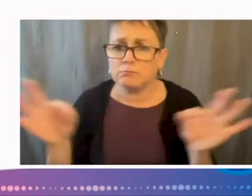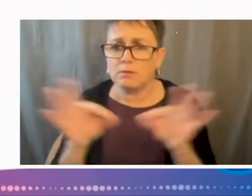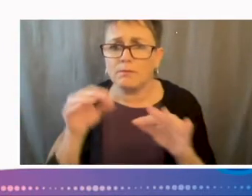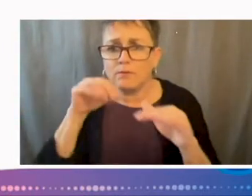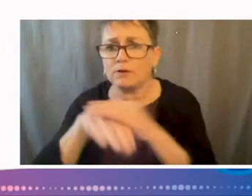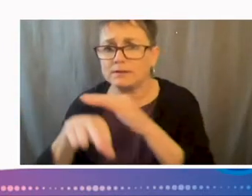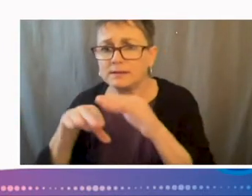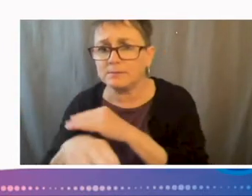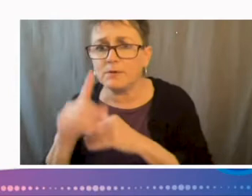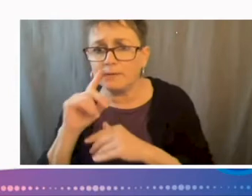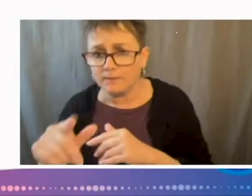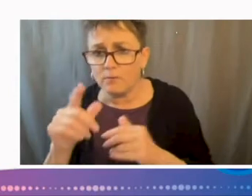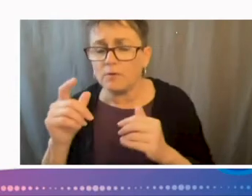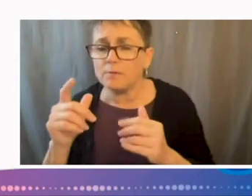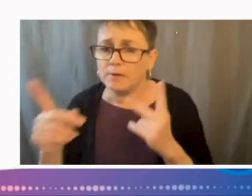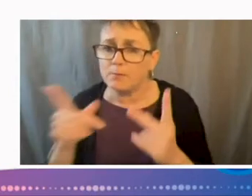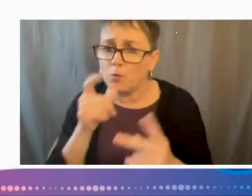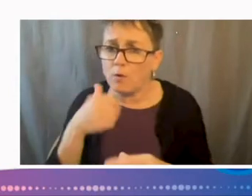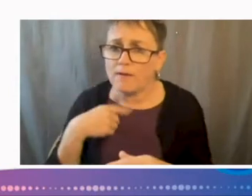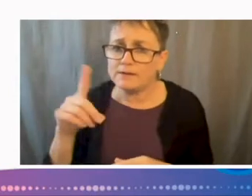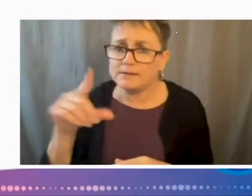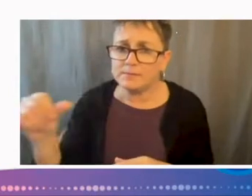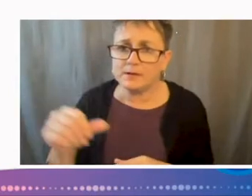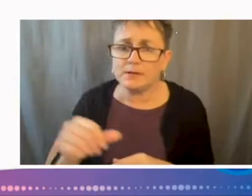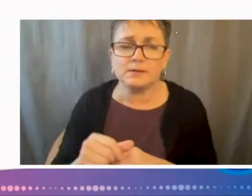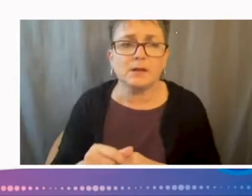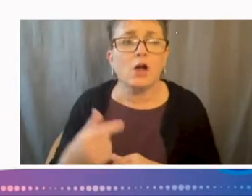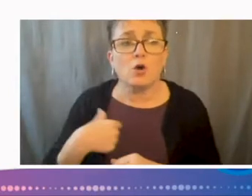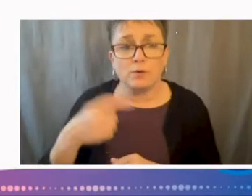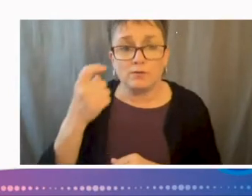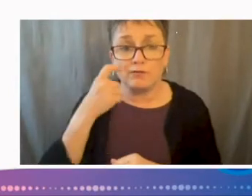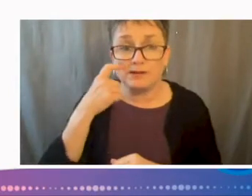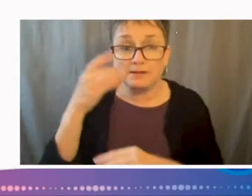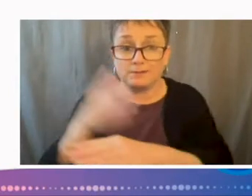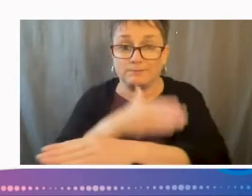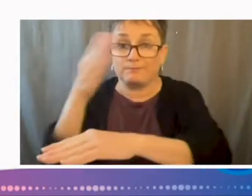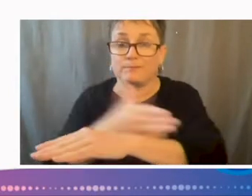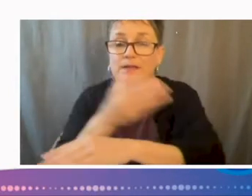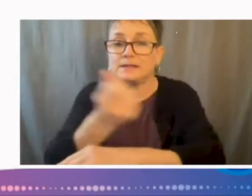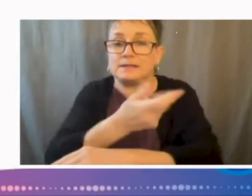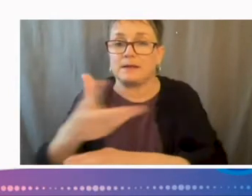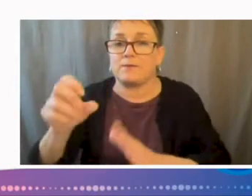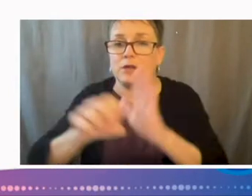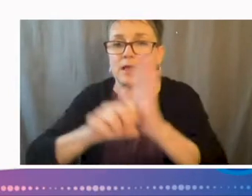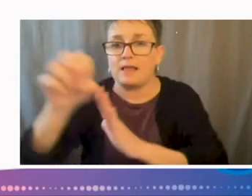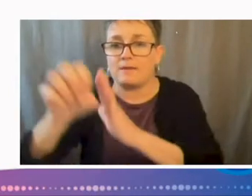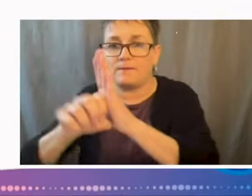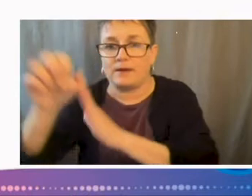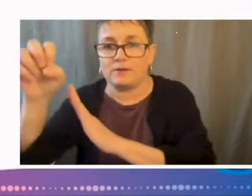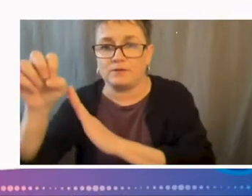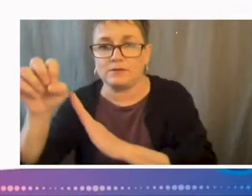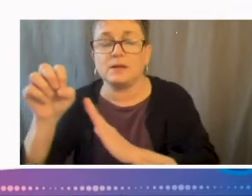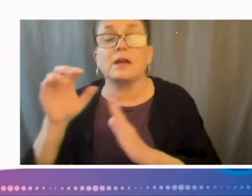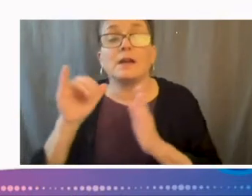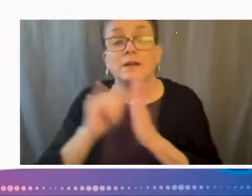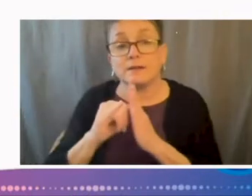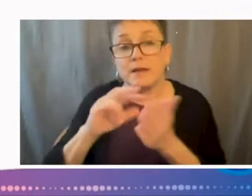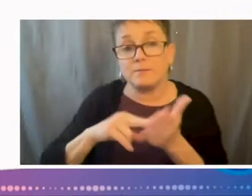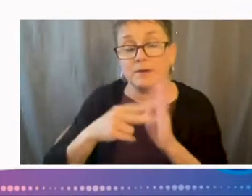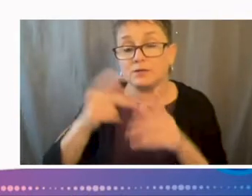disabilities. We have recently upgraded several elevators on our system. These upgrades include replacement of